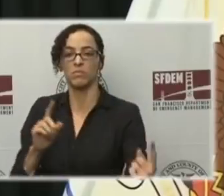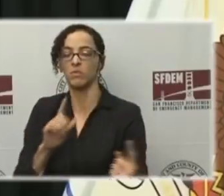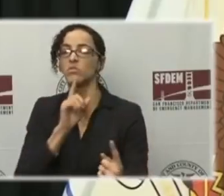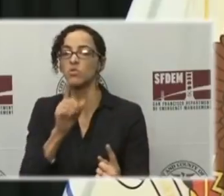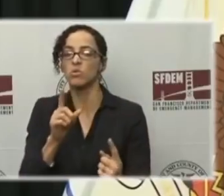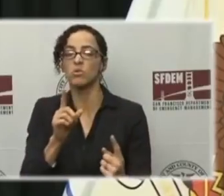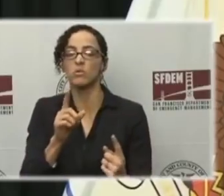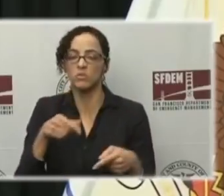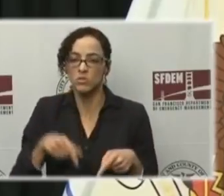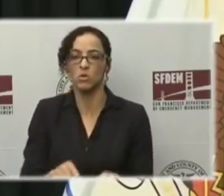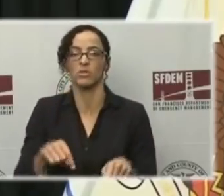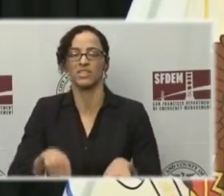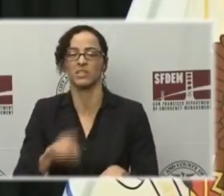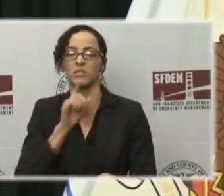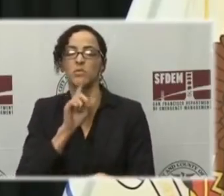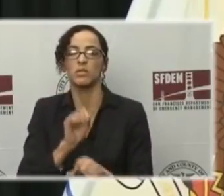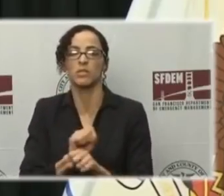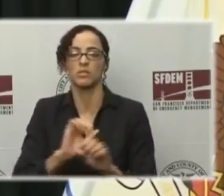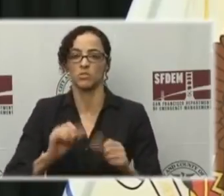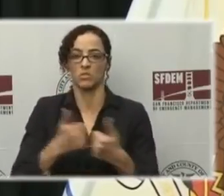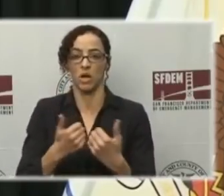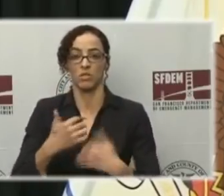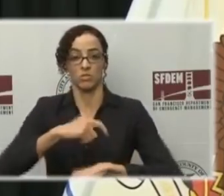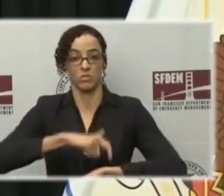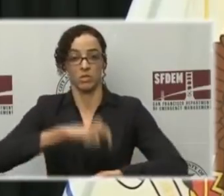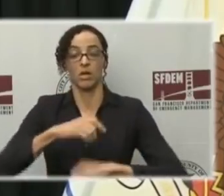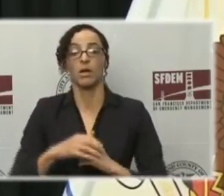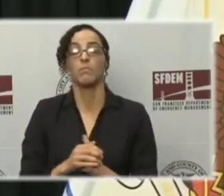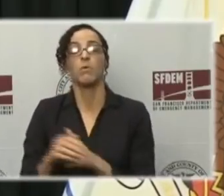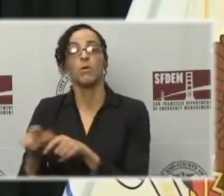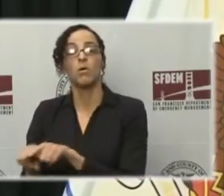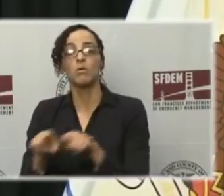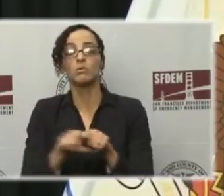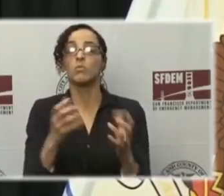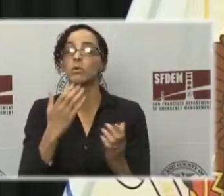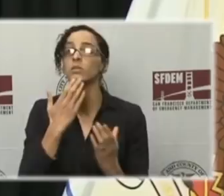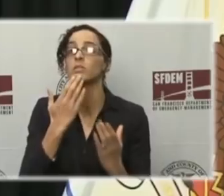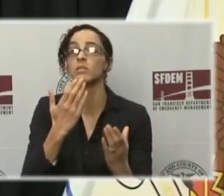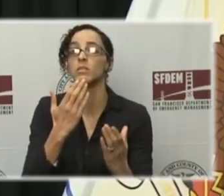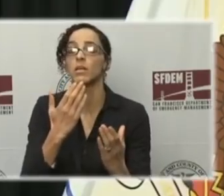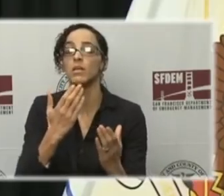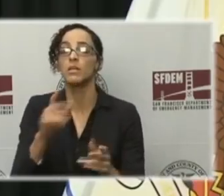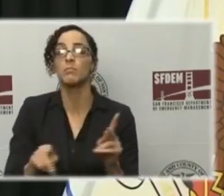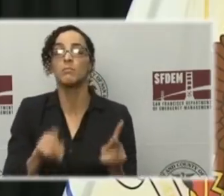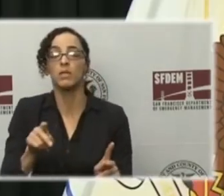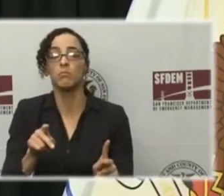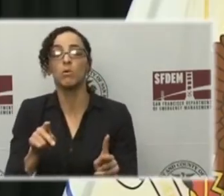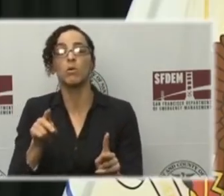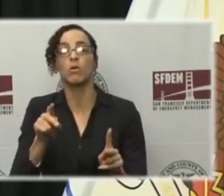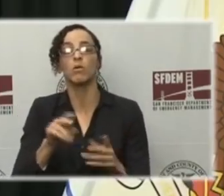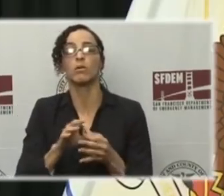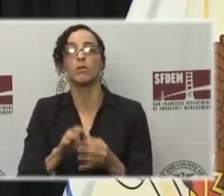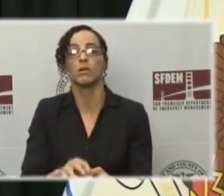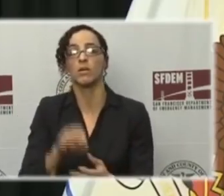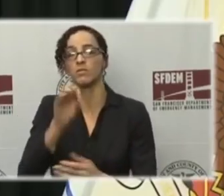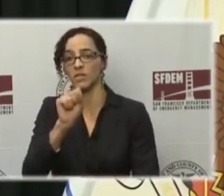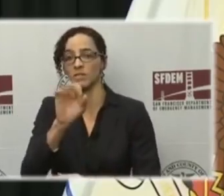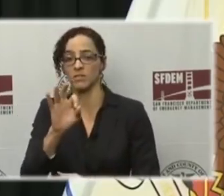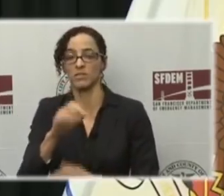I also want to take the opportunity to thank the people of San Francisco. This weekend, things